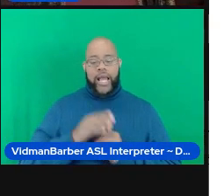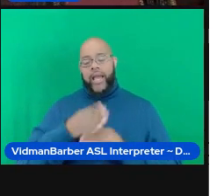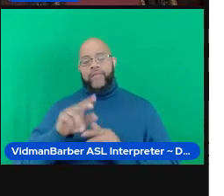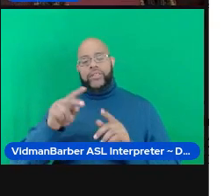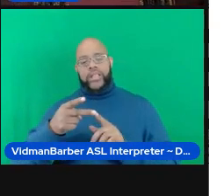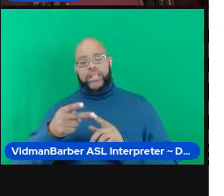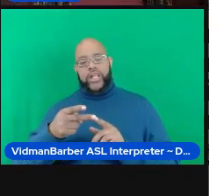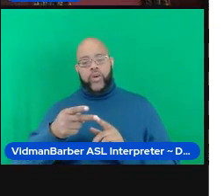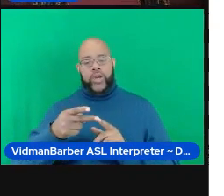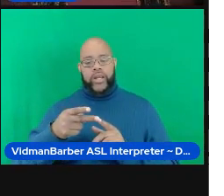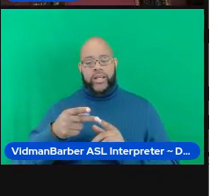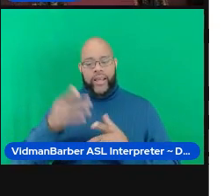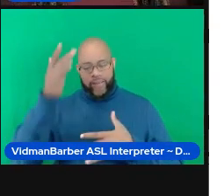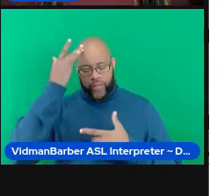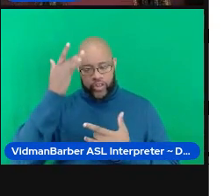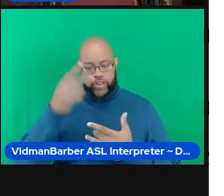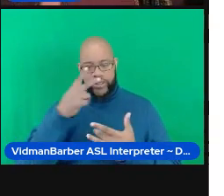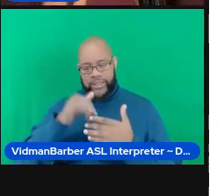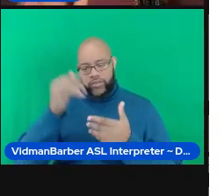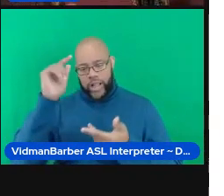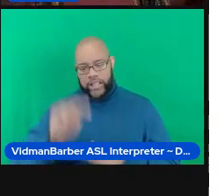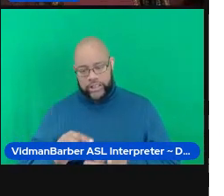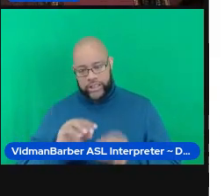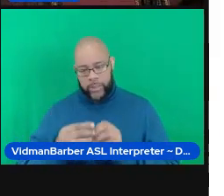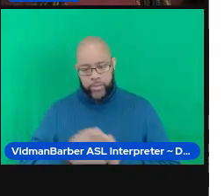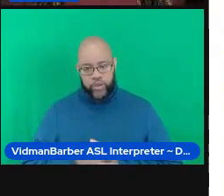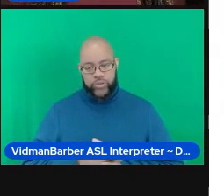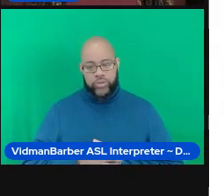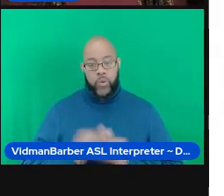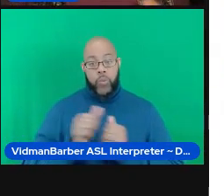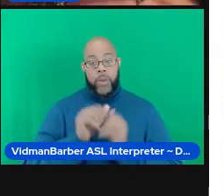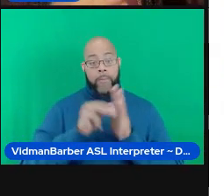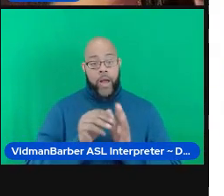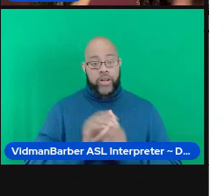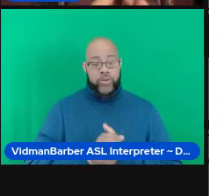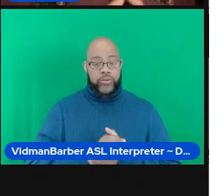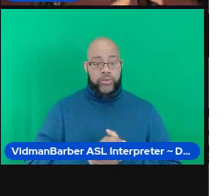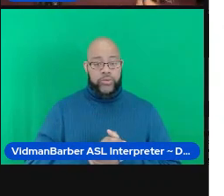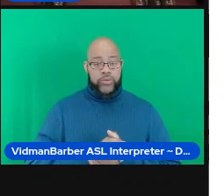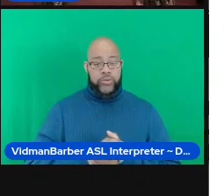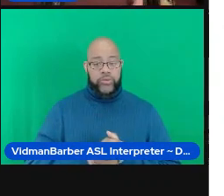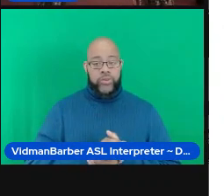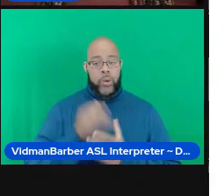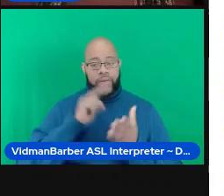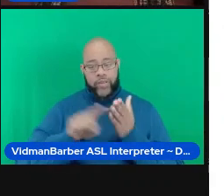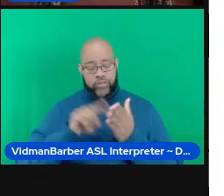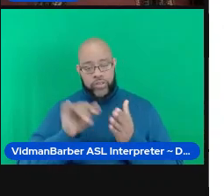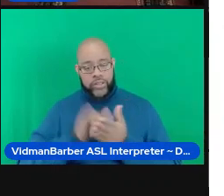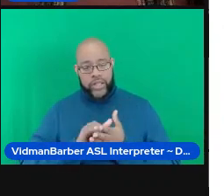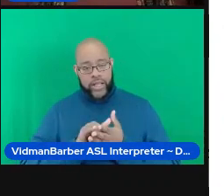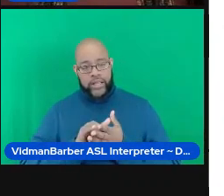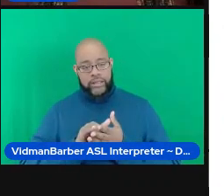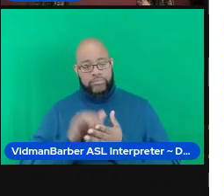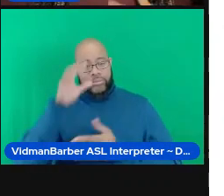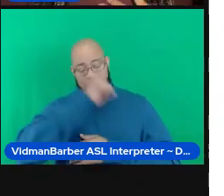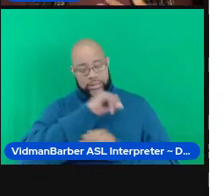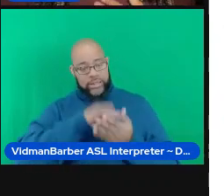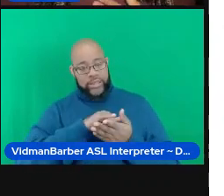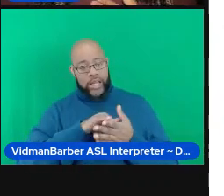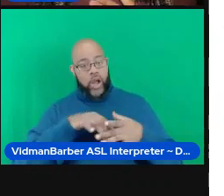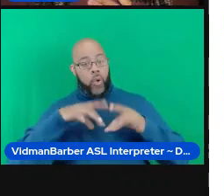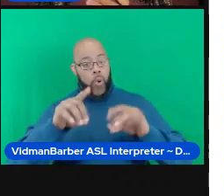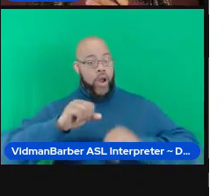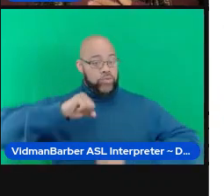days post-secondary. So with this model, I'll be investigating the hypothesis that acquired resistance